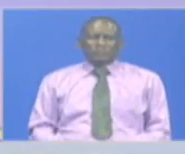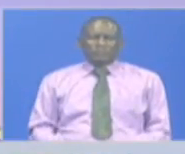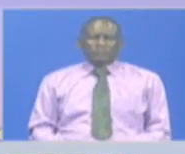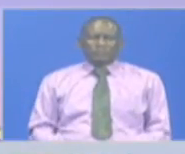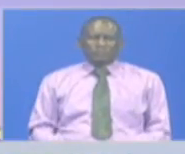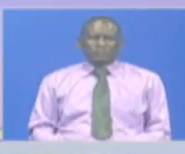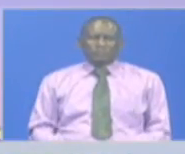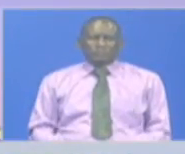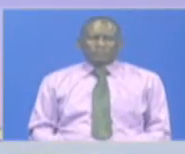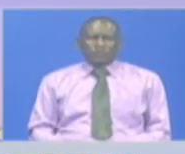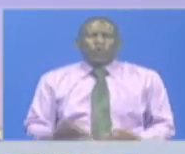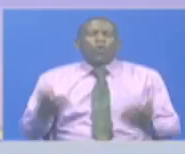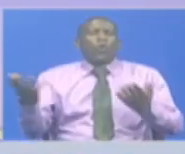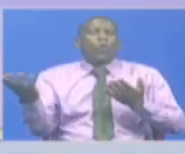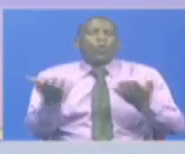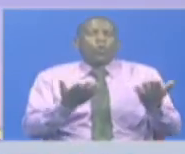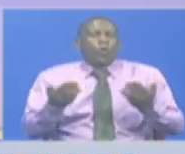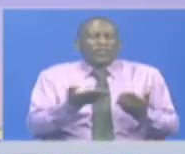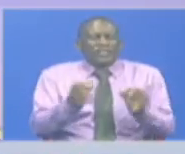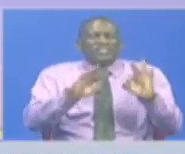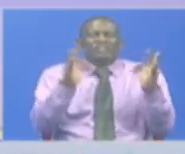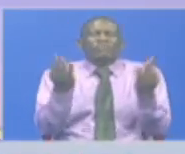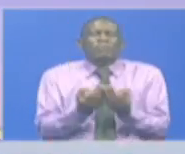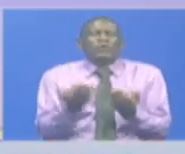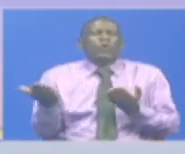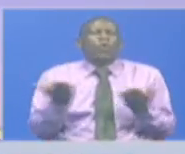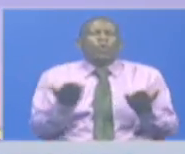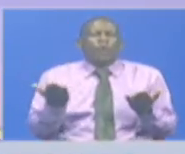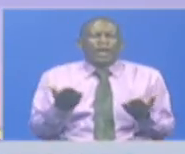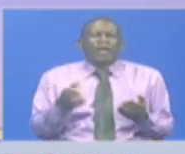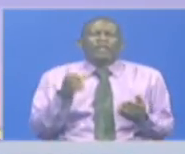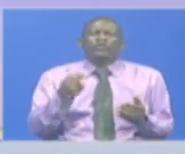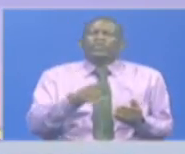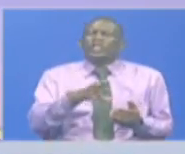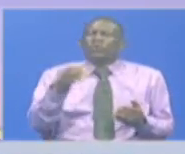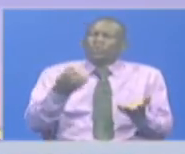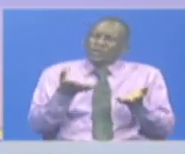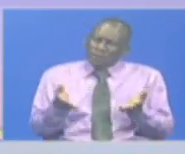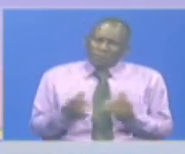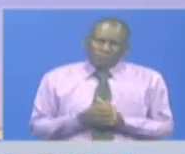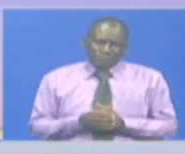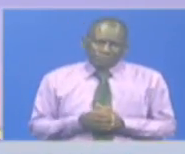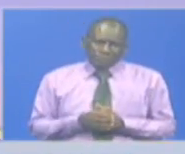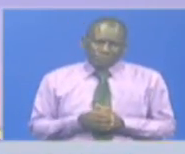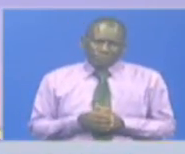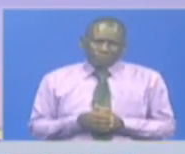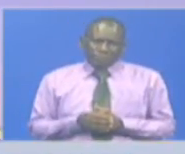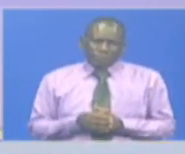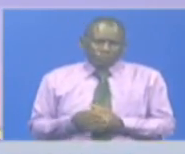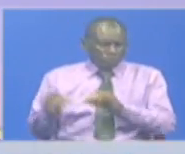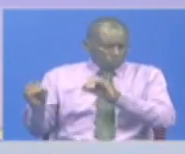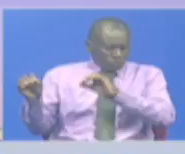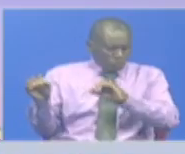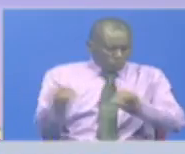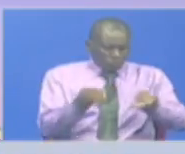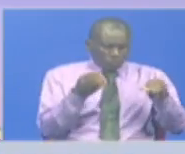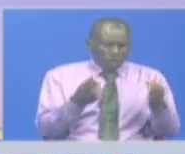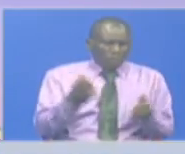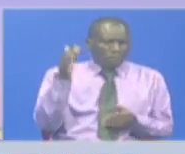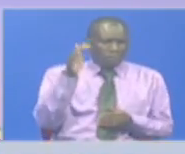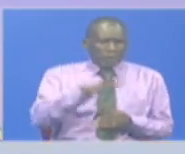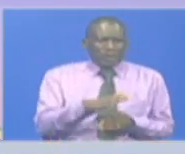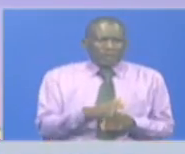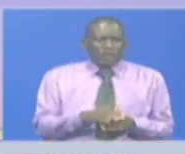Well, just where are these families meant to go? All right, let's shift focus back to